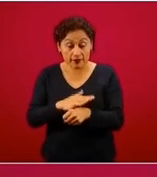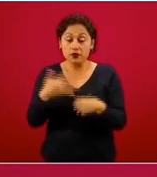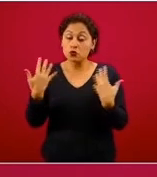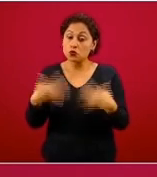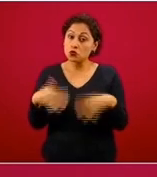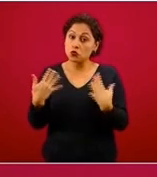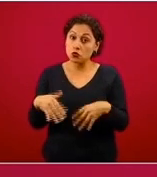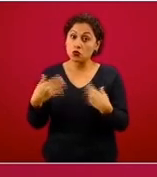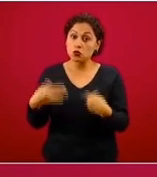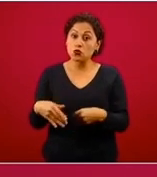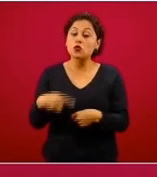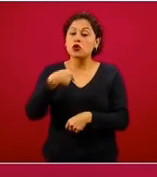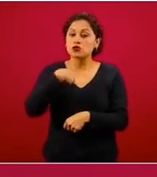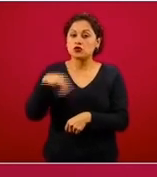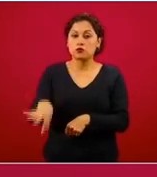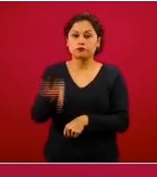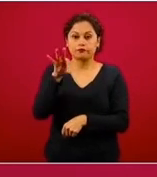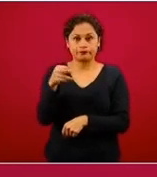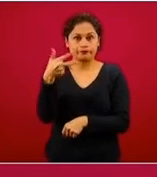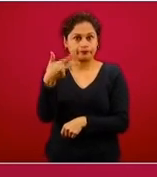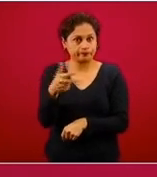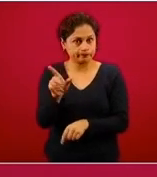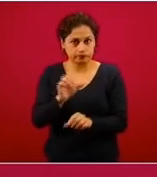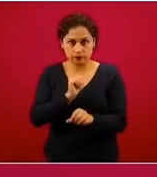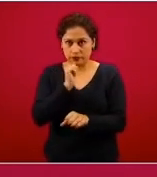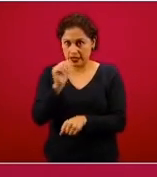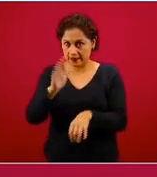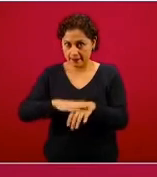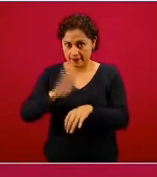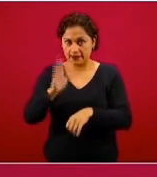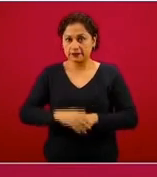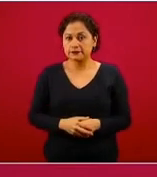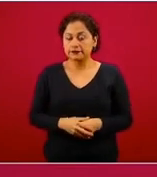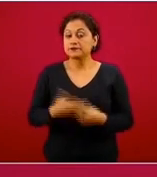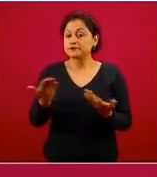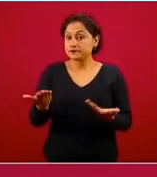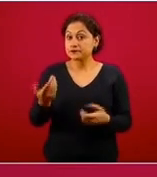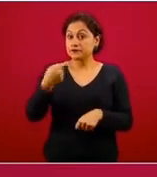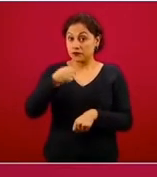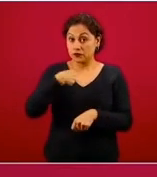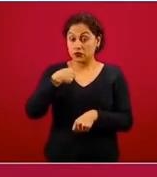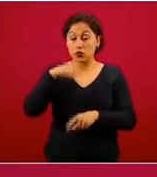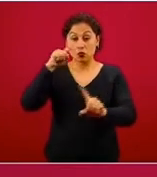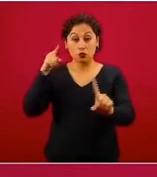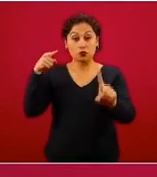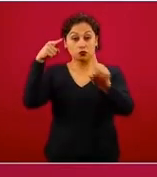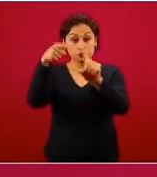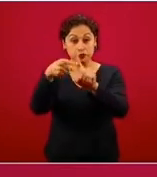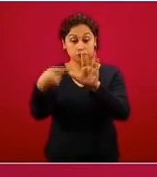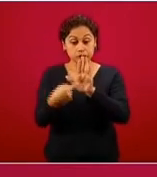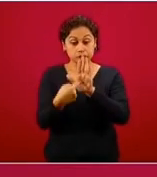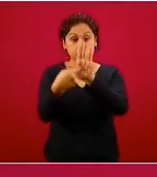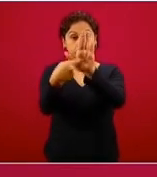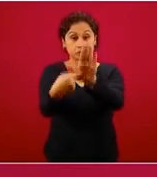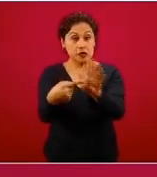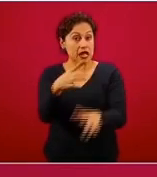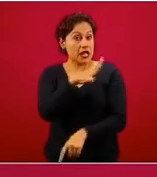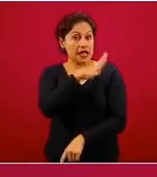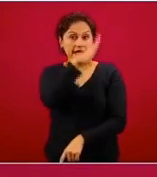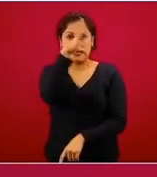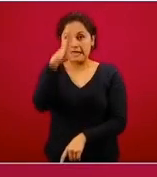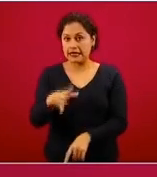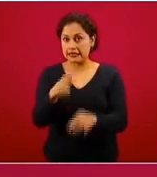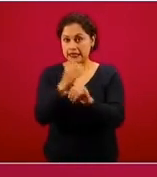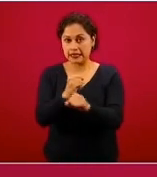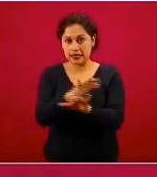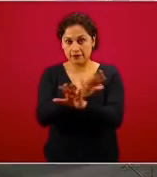thousands of del tratamiento. scientific articles El that have been objetivo que tengo published es más o menos darles un panorama during the last few y months ver, regarding cómo está coronavirus, the el